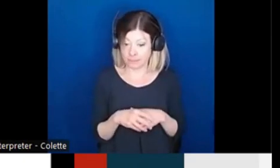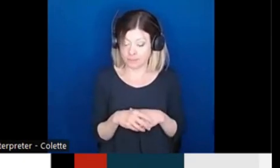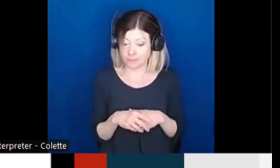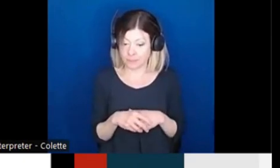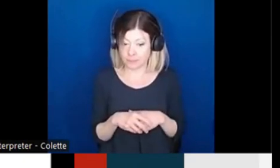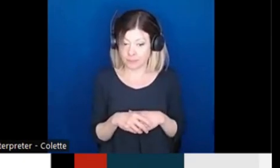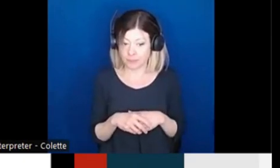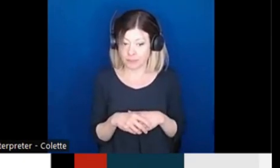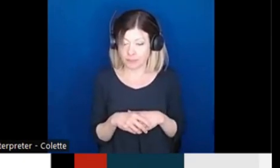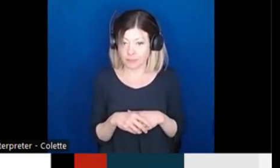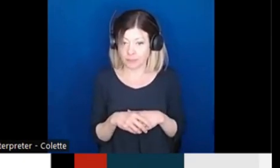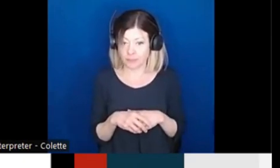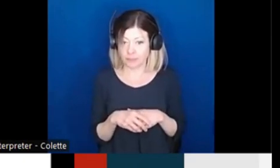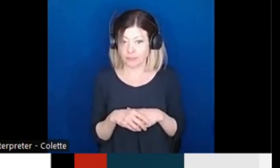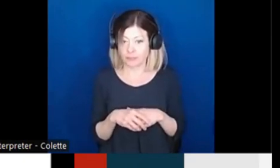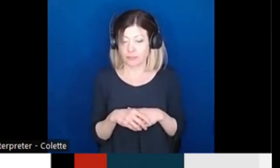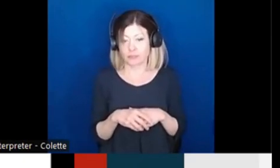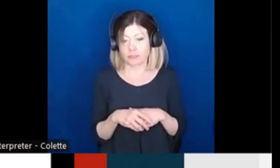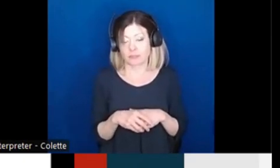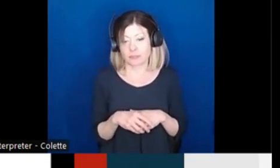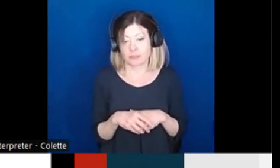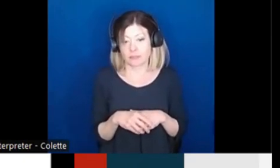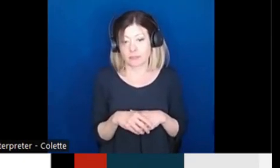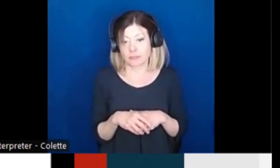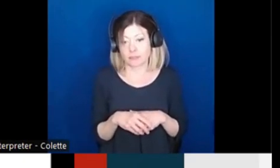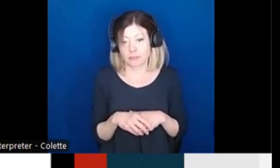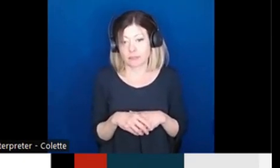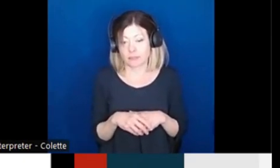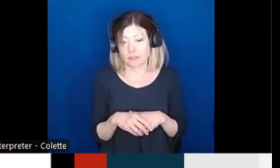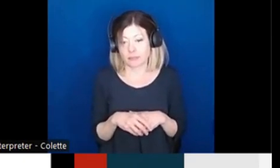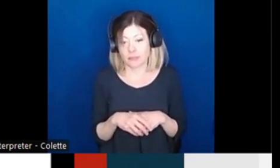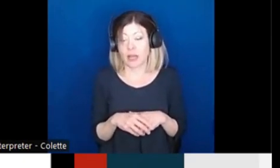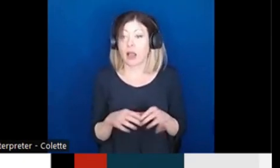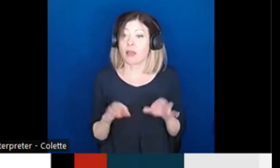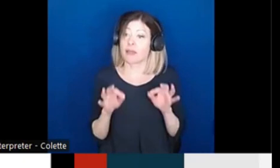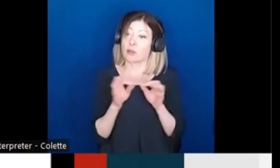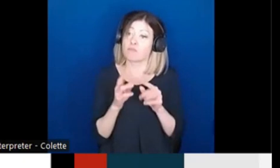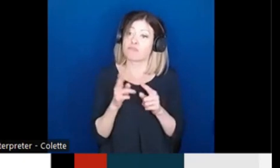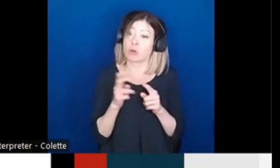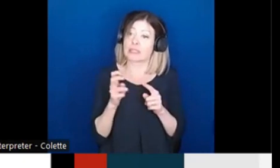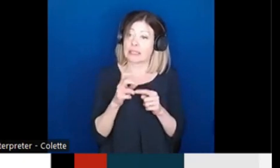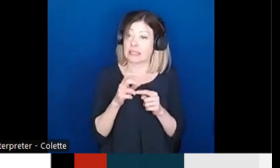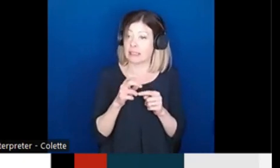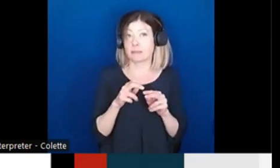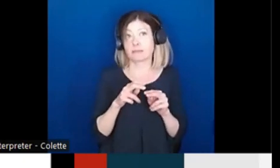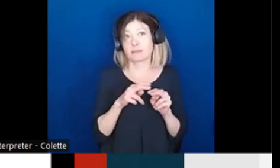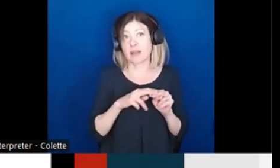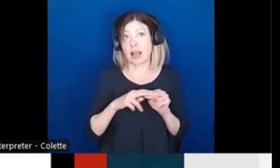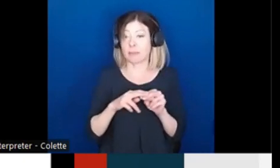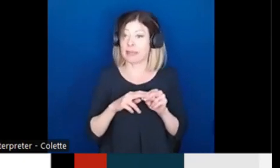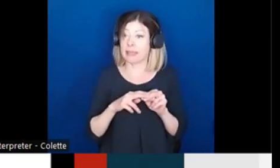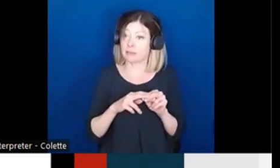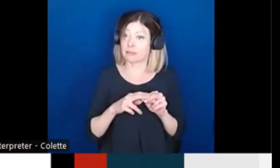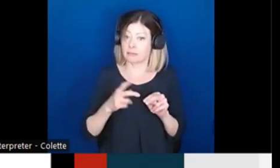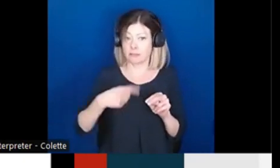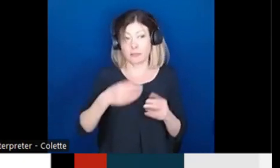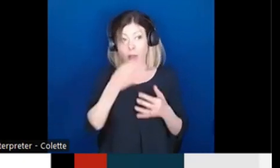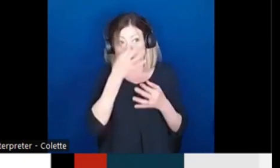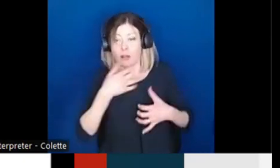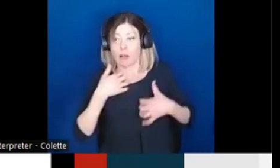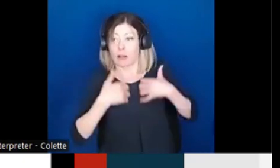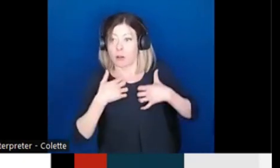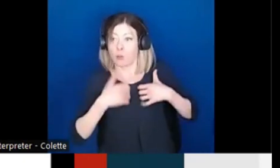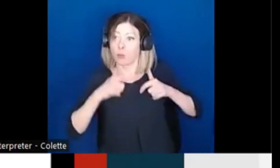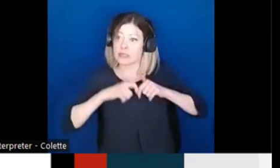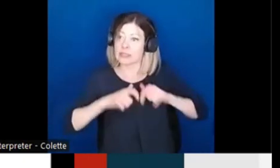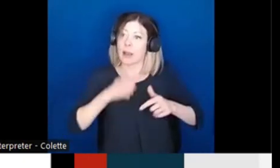stayed really, really popular. I think part of the reason for this, it's the